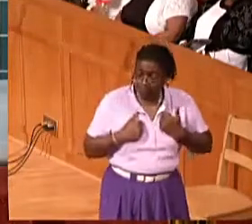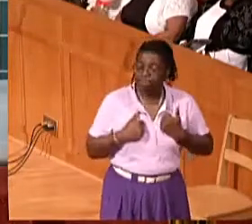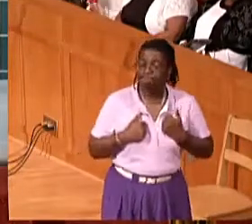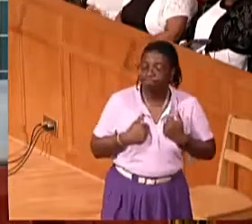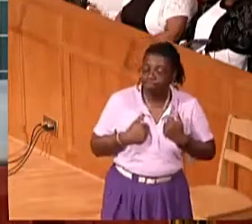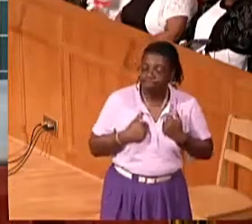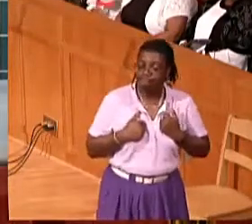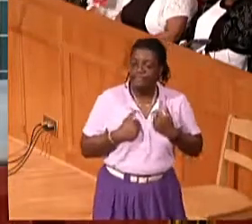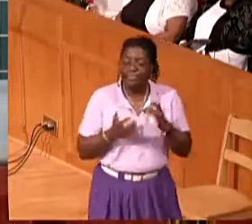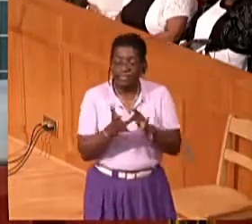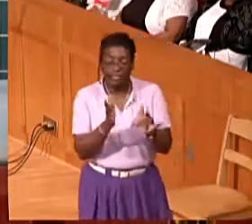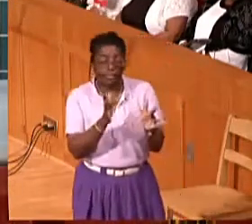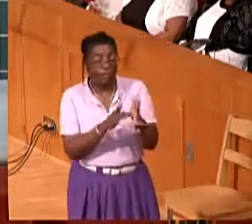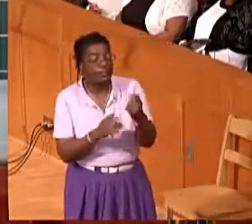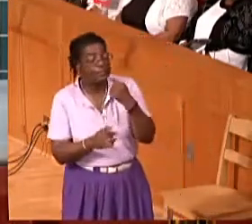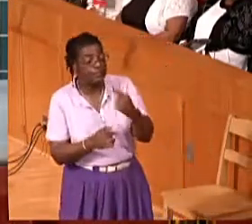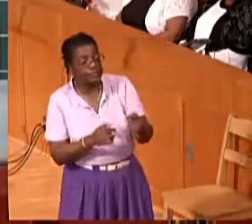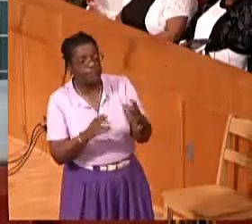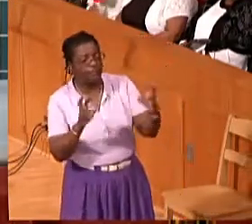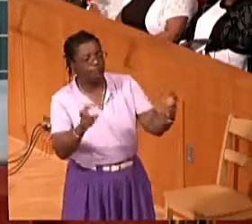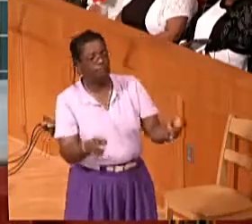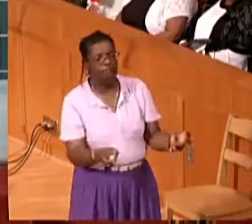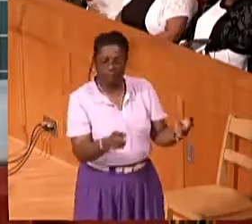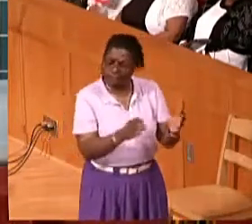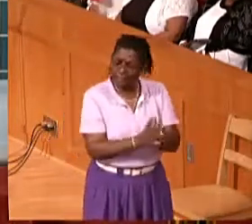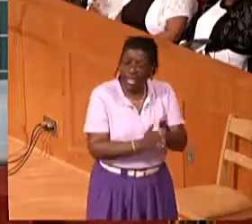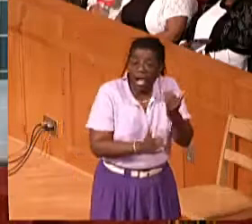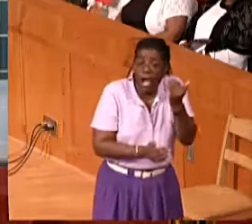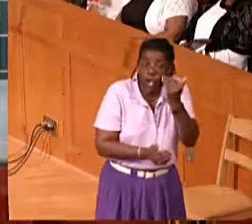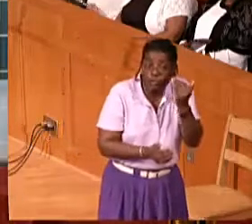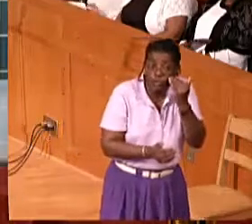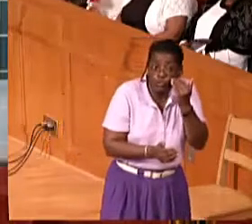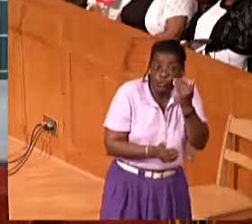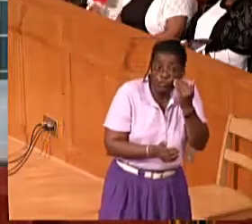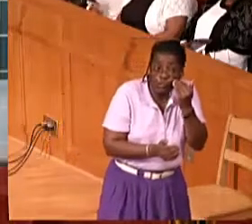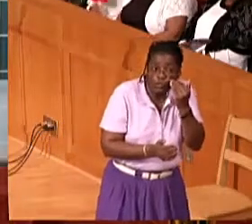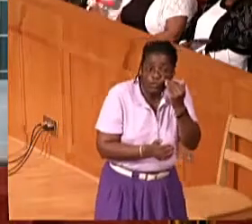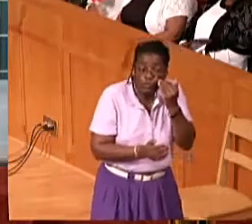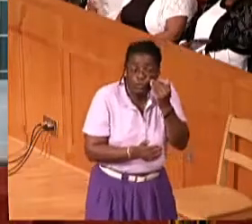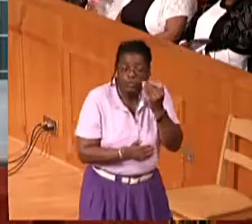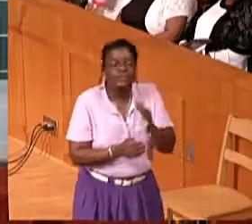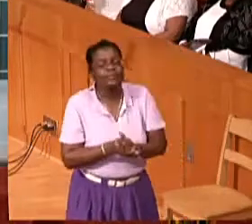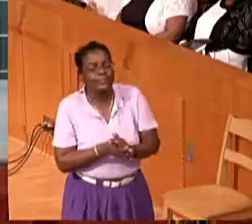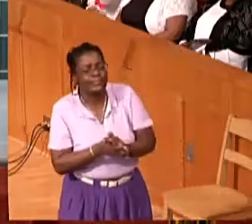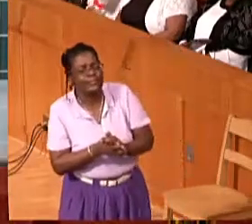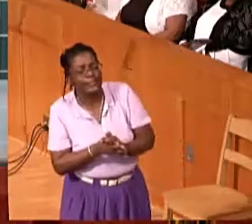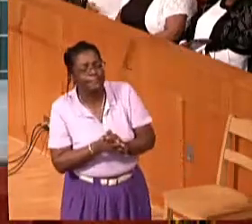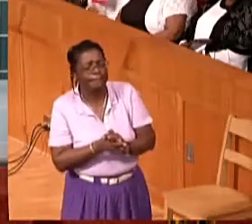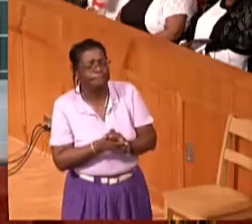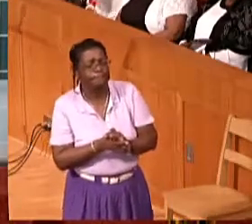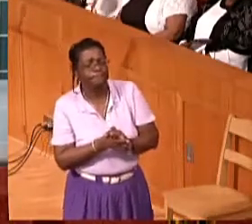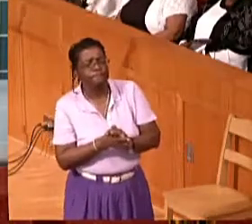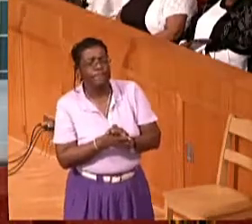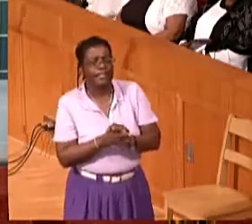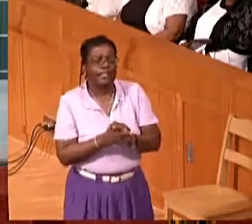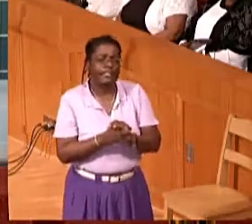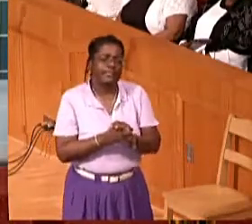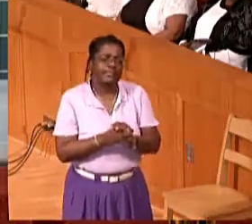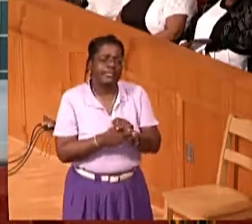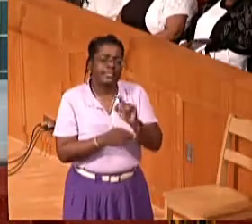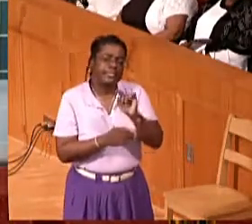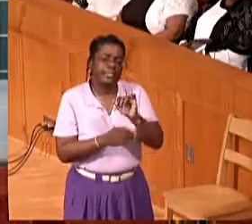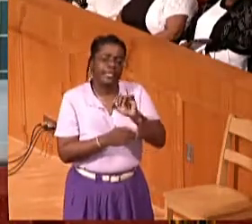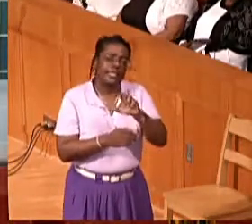text written by Matthew. And I understand that talents were literally money, but I want to use them to help